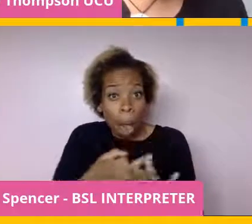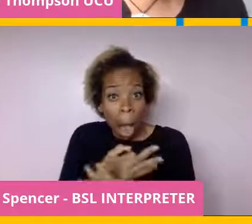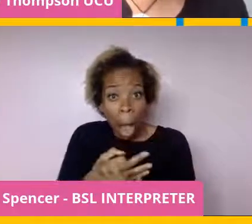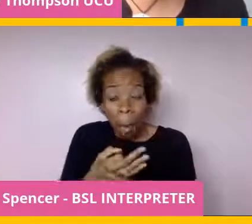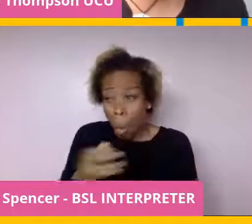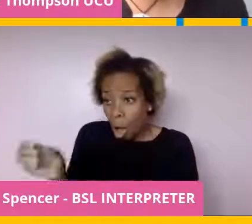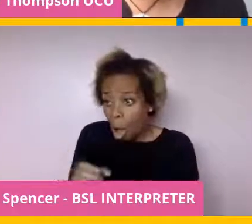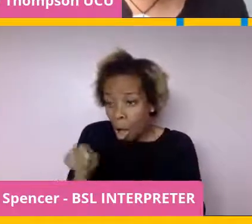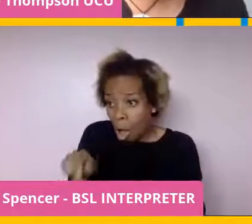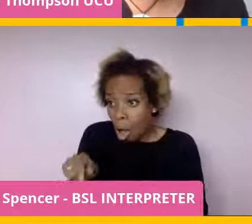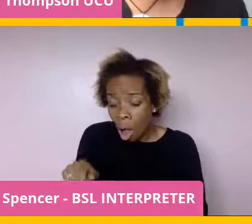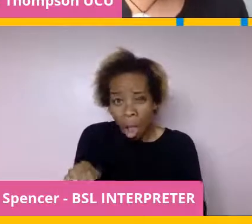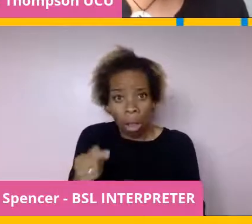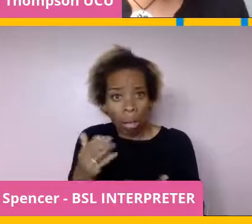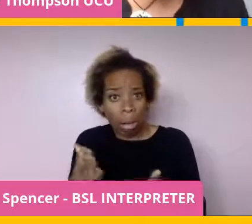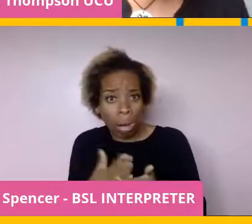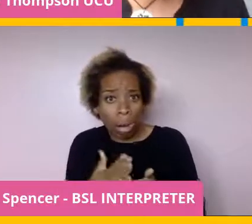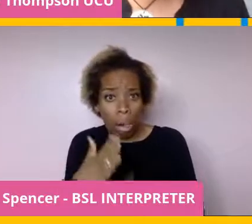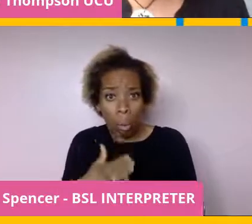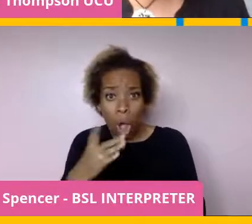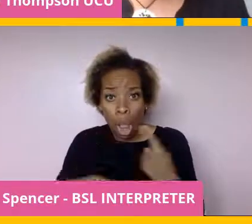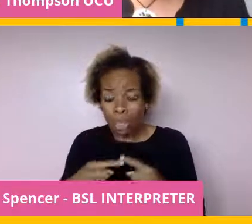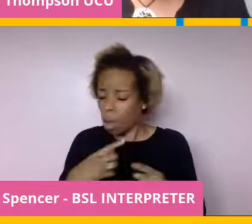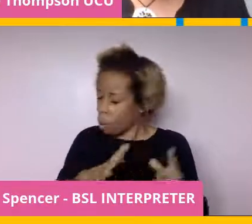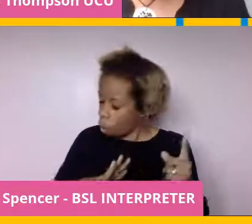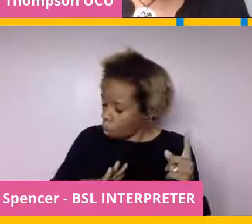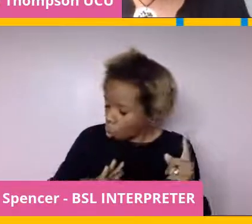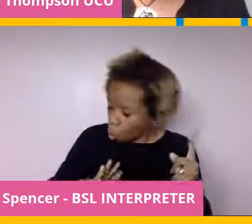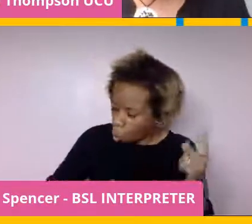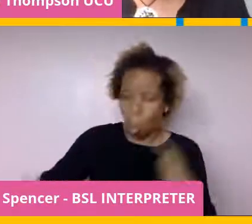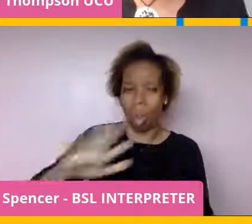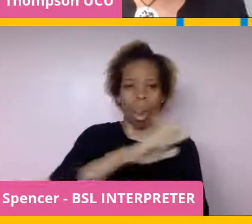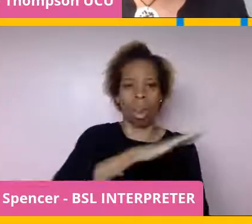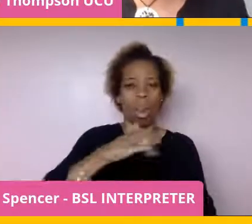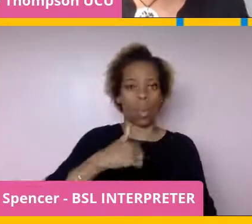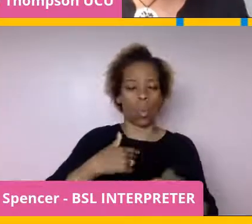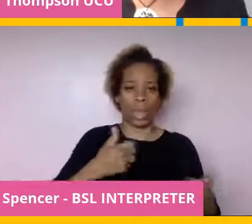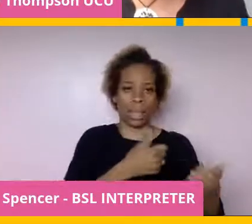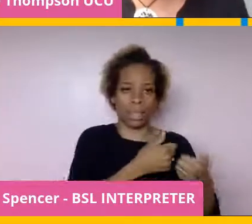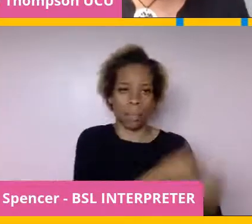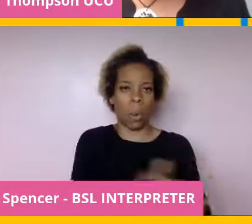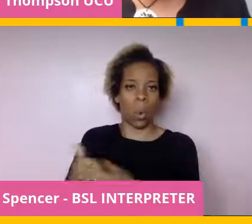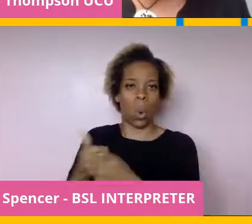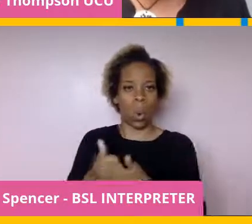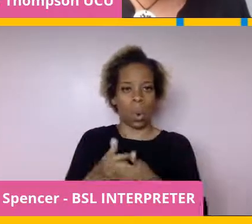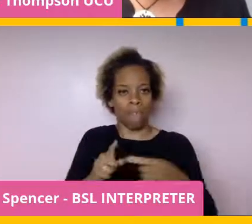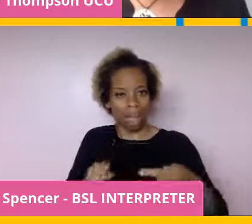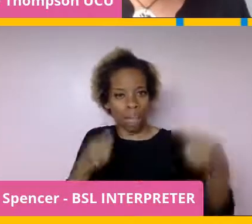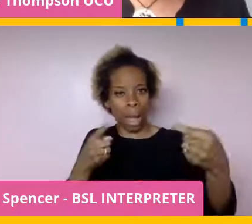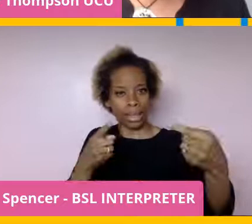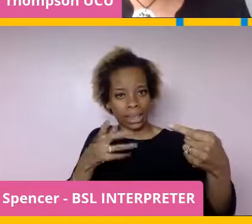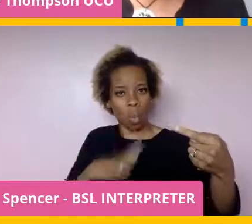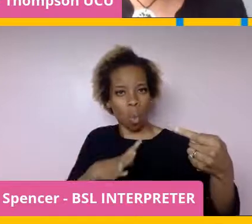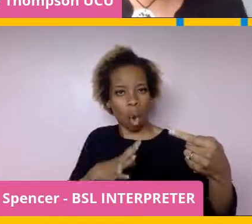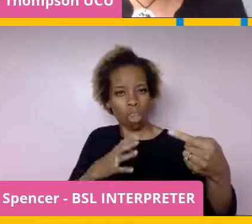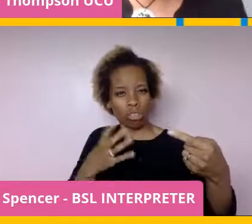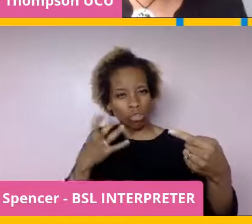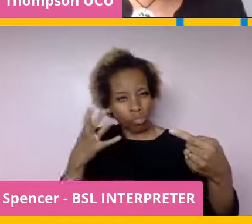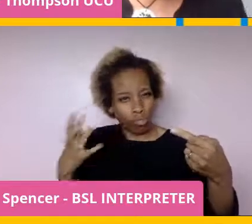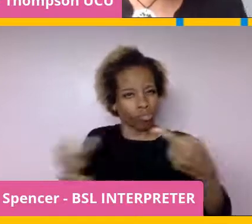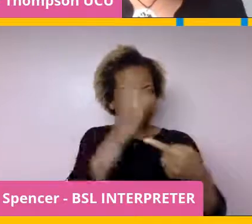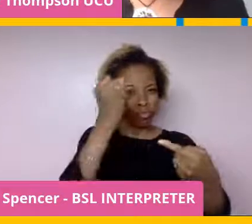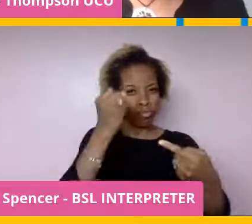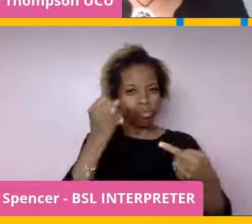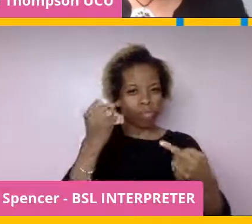we're not sure, probably no work next year. Every single one of those is a job that we need to fight for. And that's what we're trying to do with